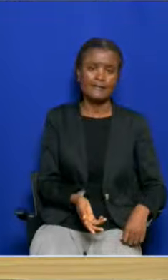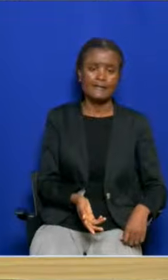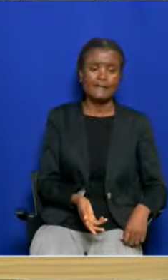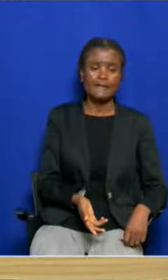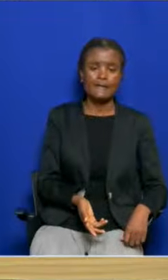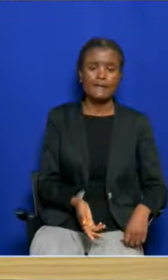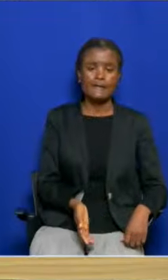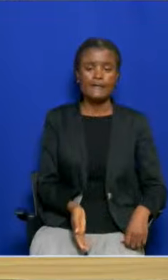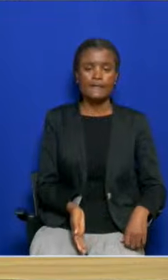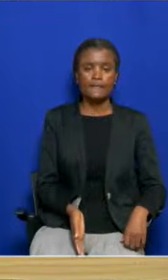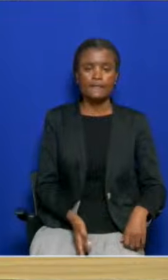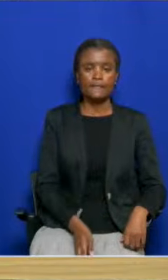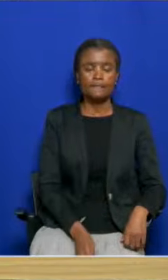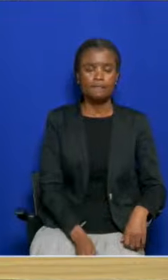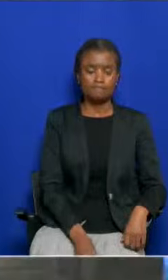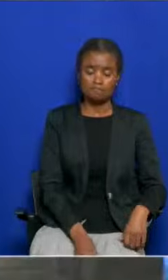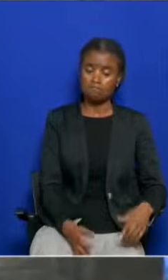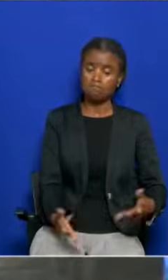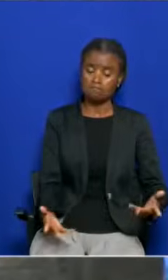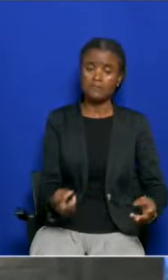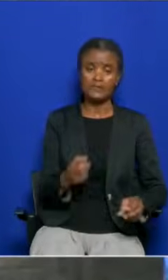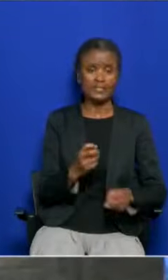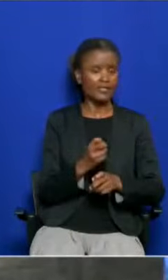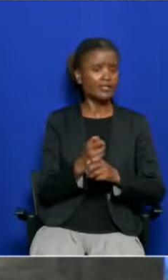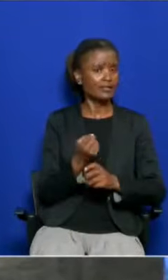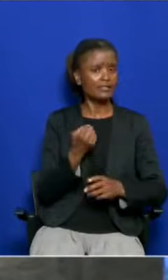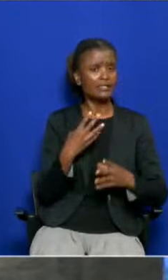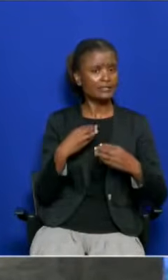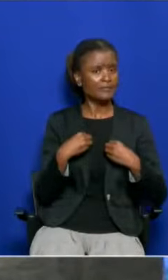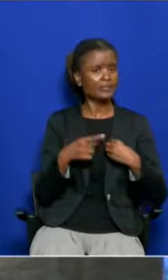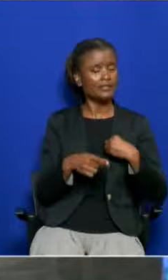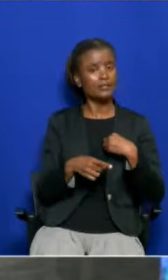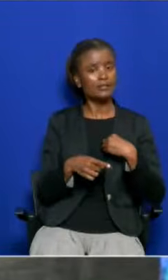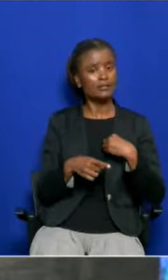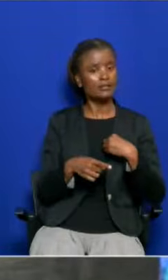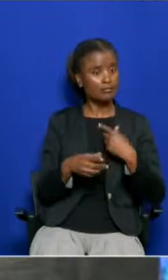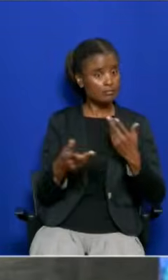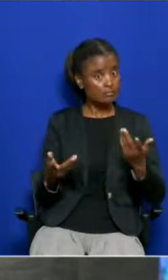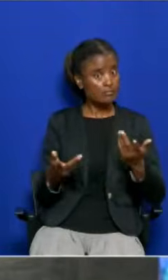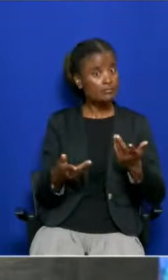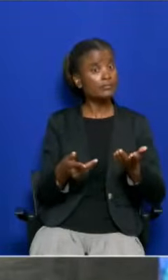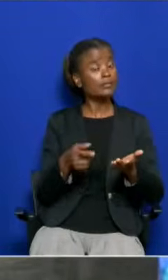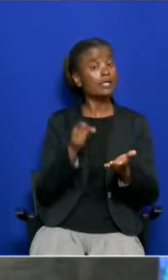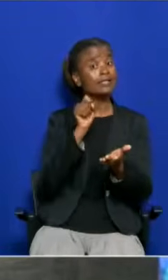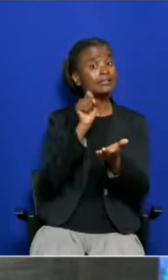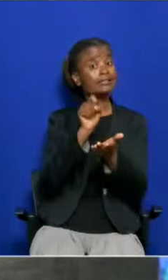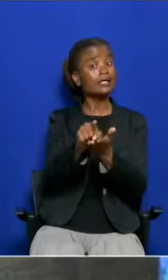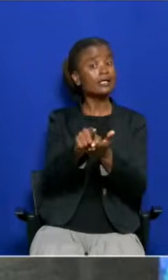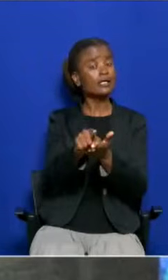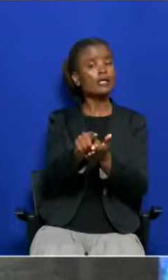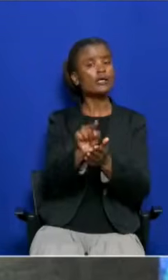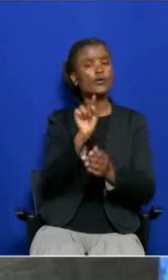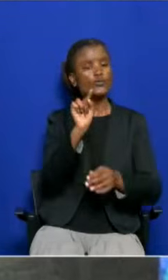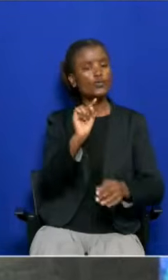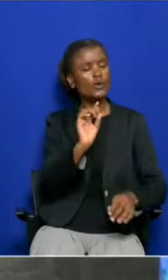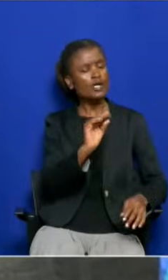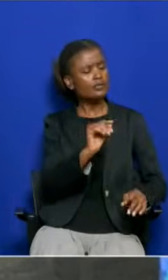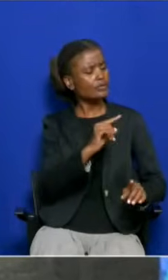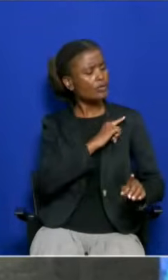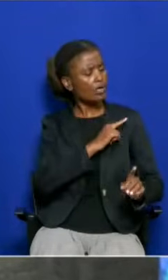It's difficult. You would have asked him, why are you sending me this list? Or he would have told you, I'm sending you this list